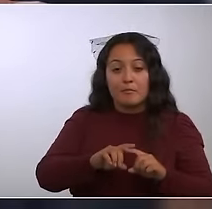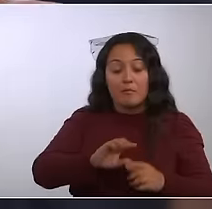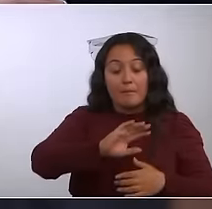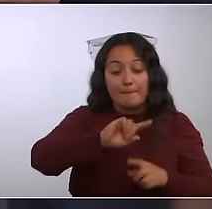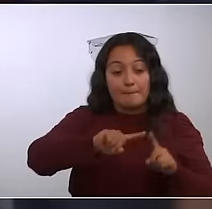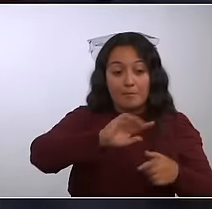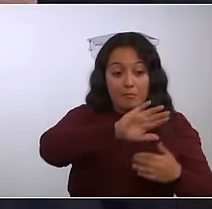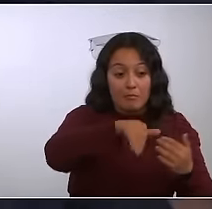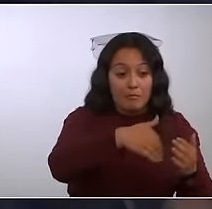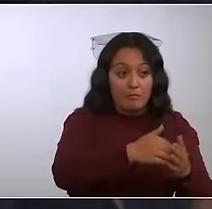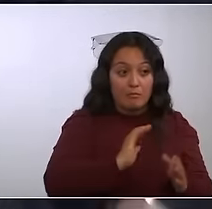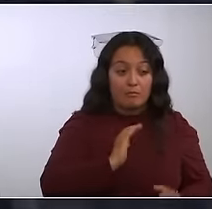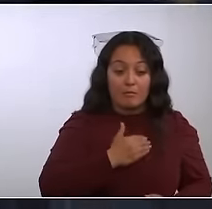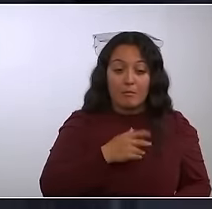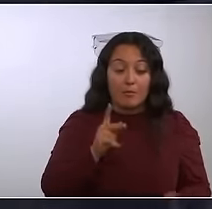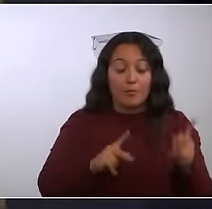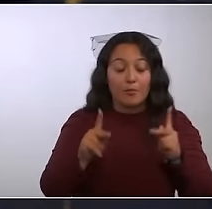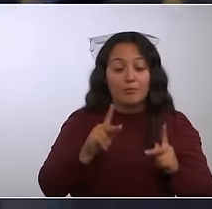a trabajar.